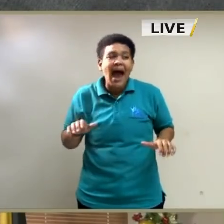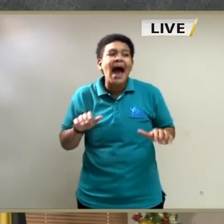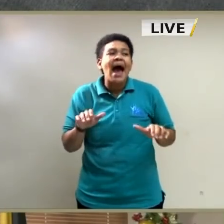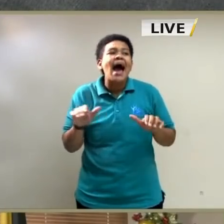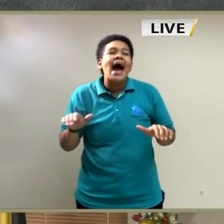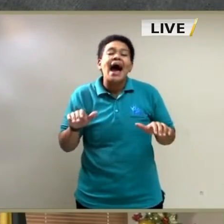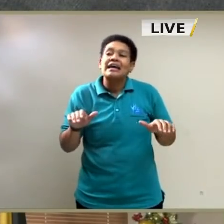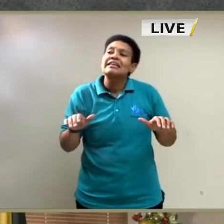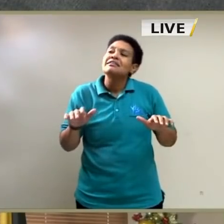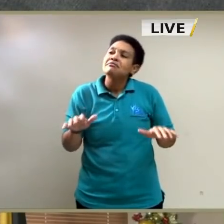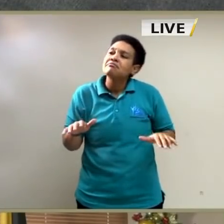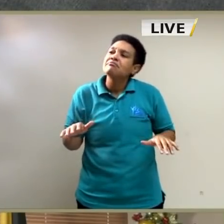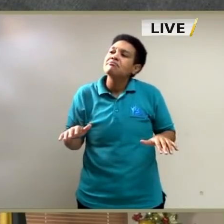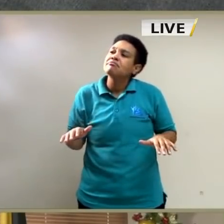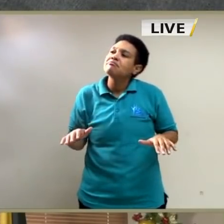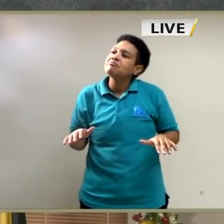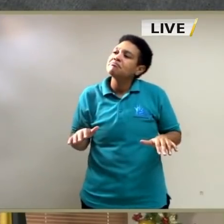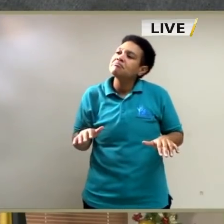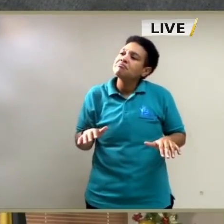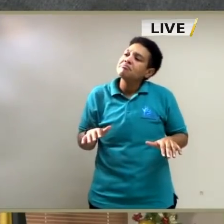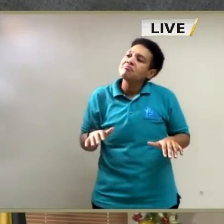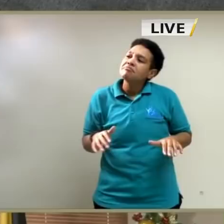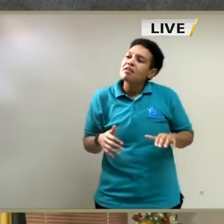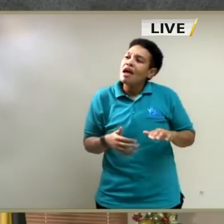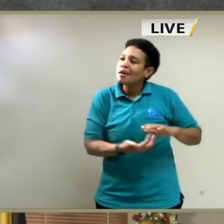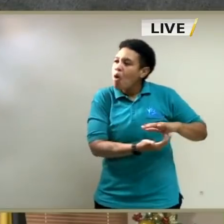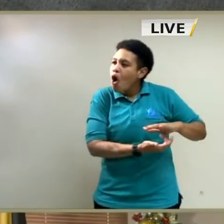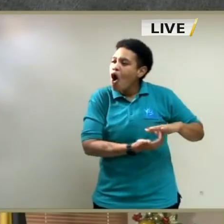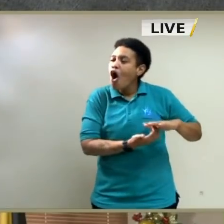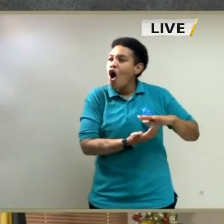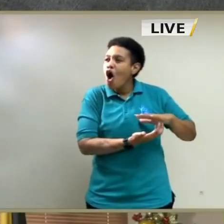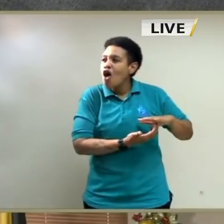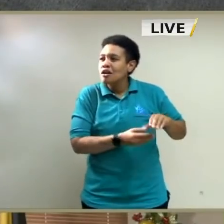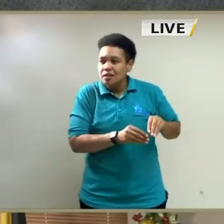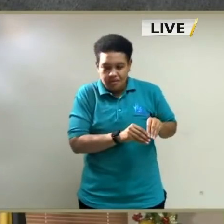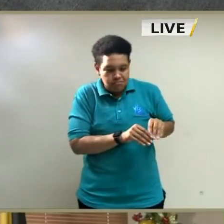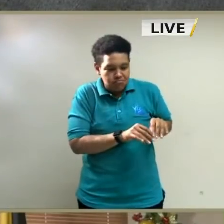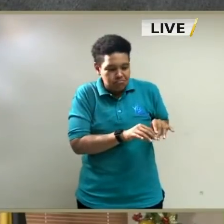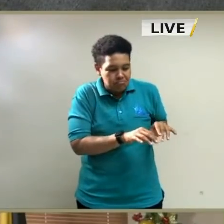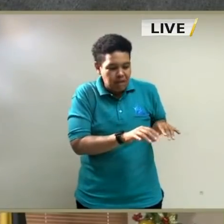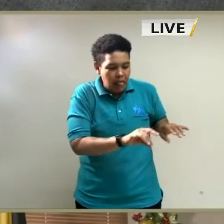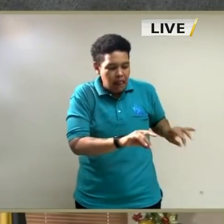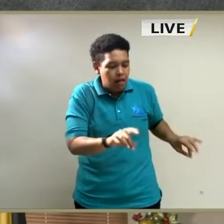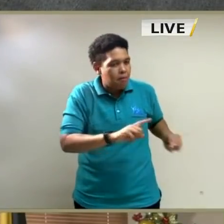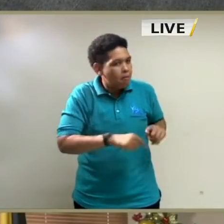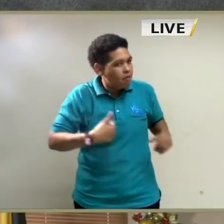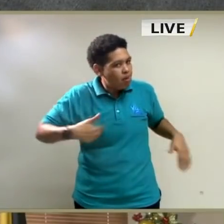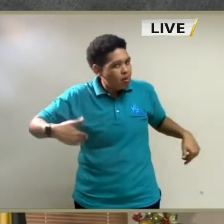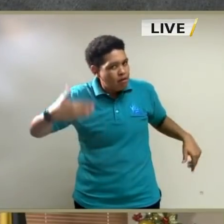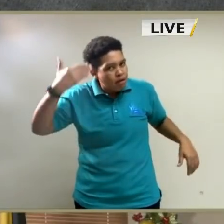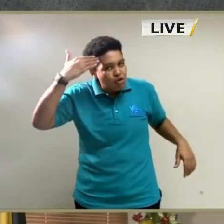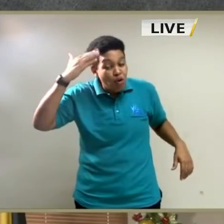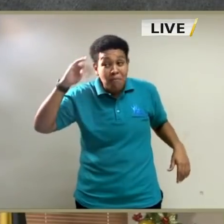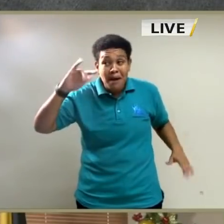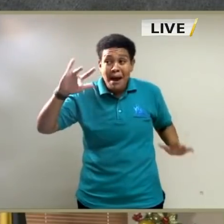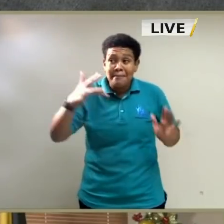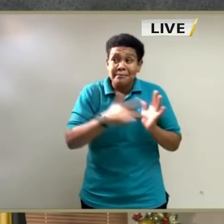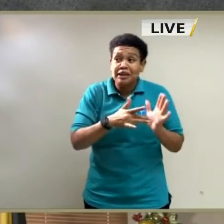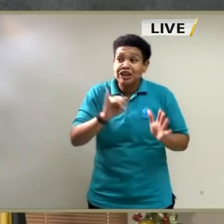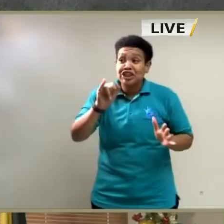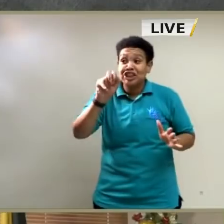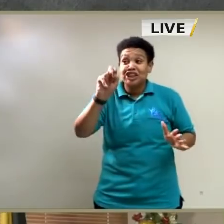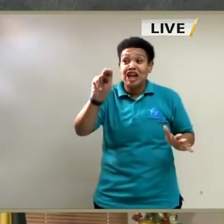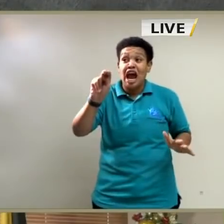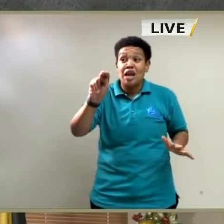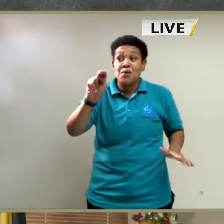and boiling underneath, and but by mid-January, we could